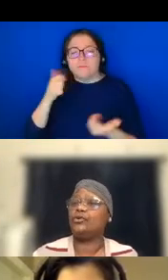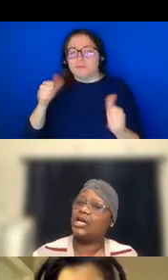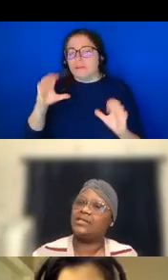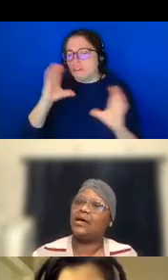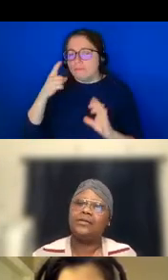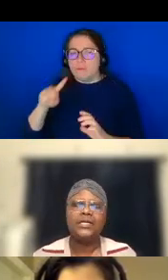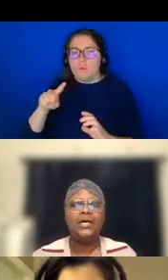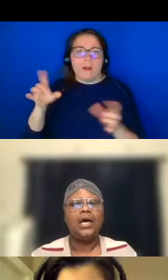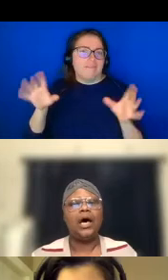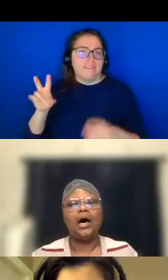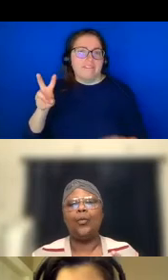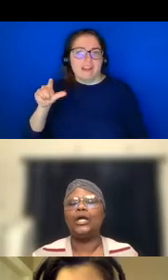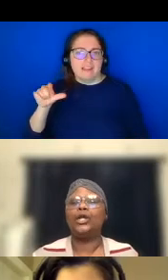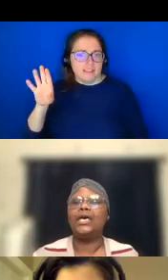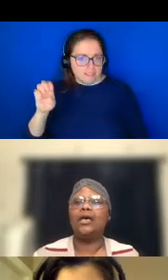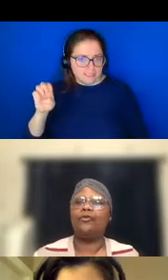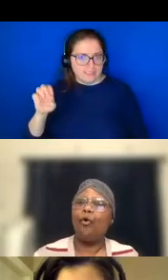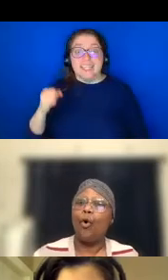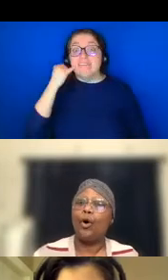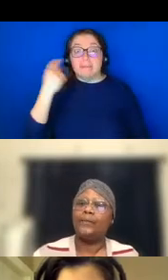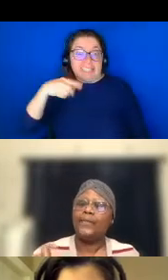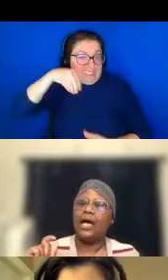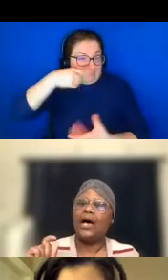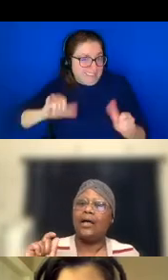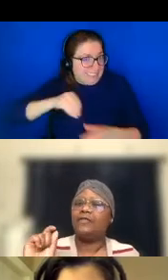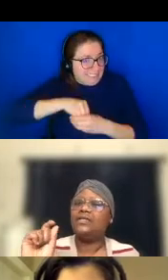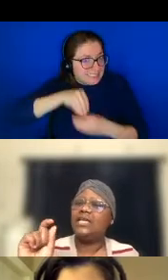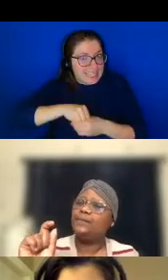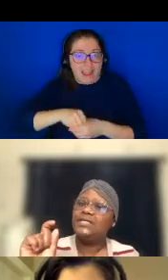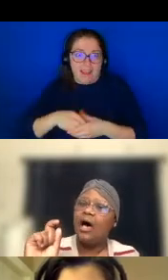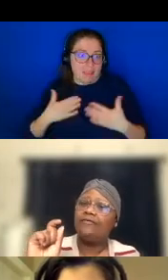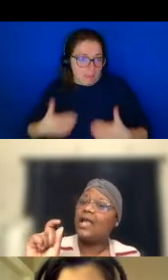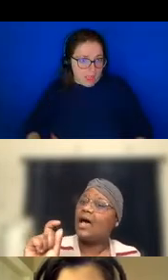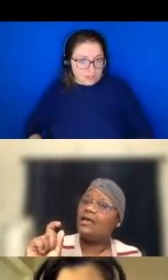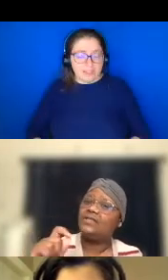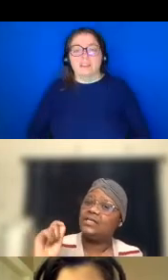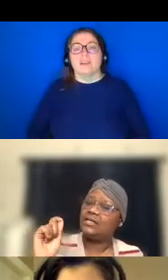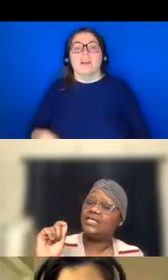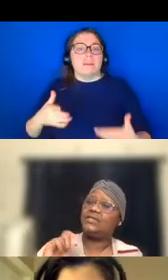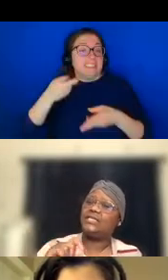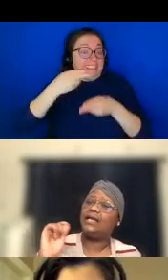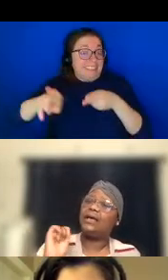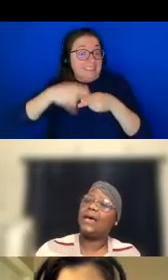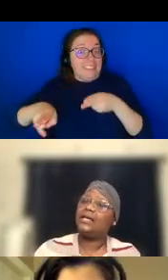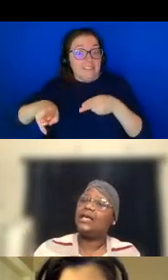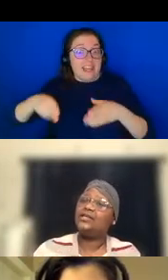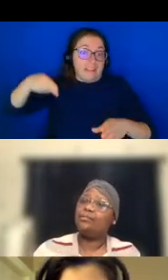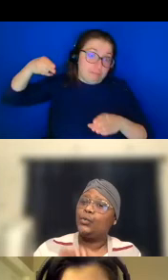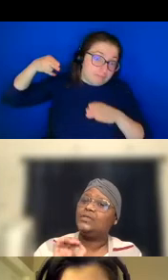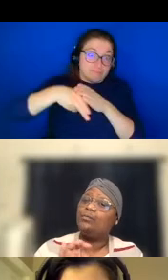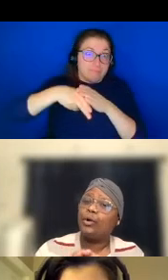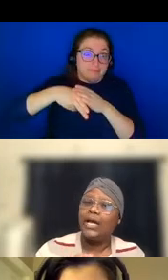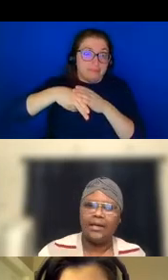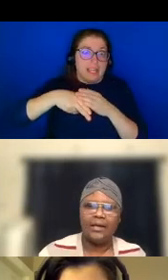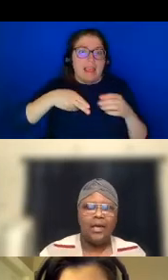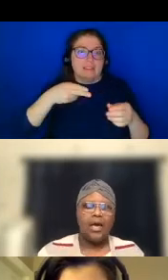retained projectiles. We're looking for the tips of knives that sometimes get embedded into bones